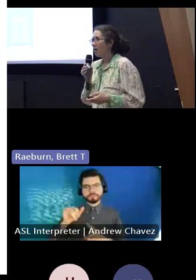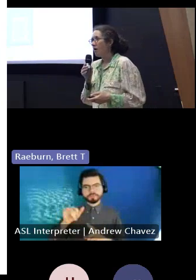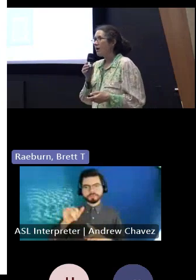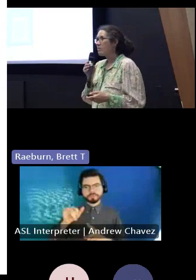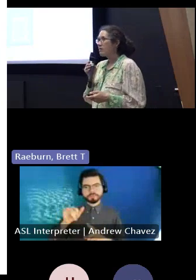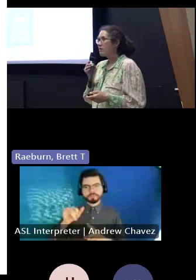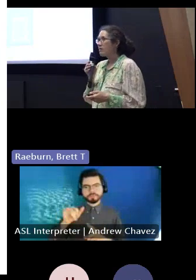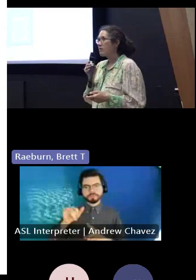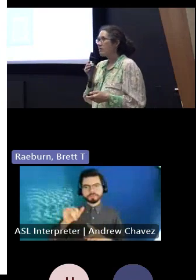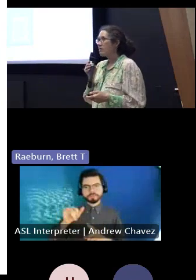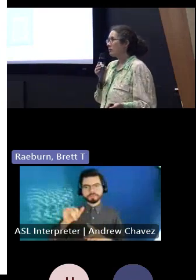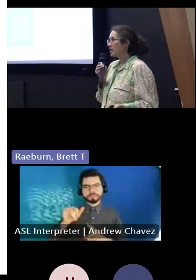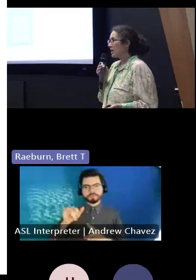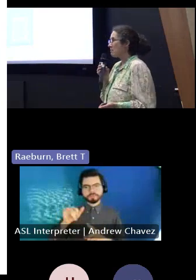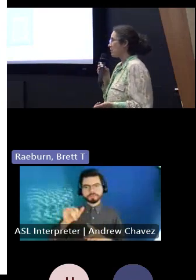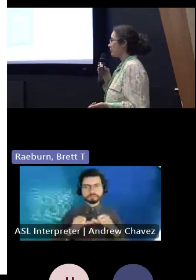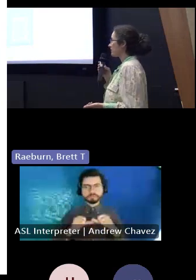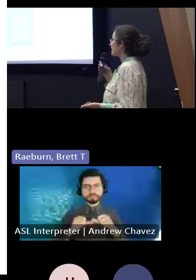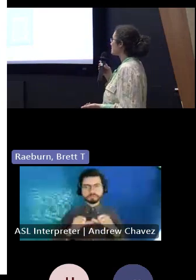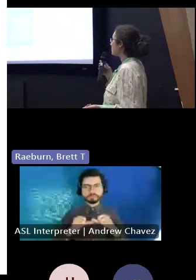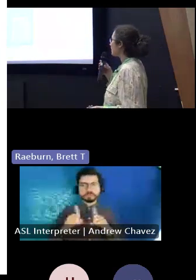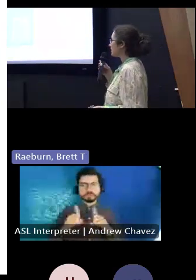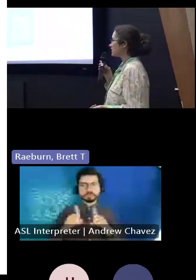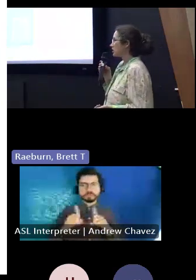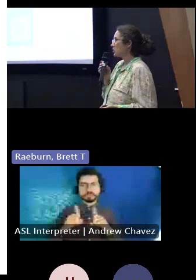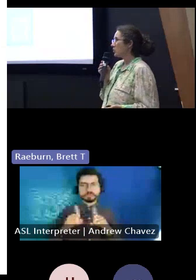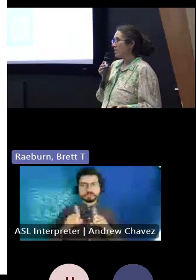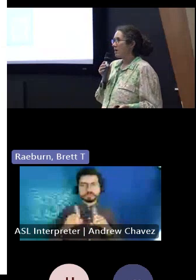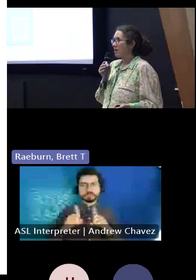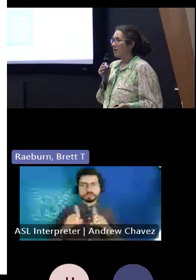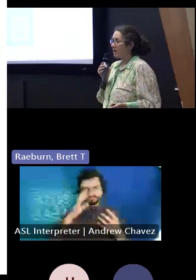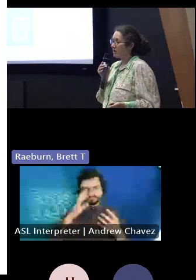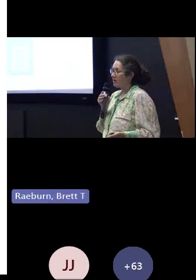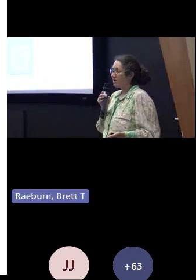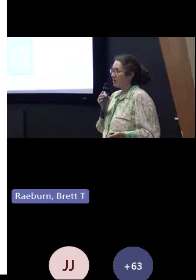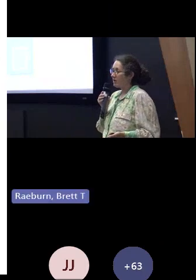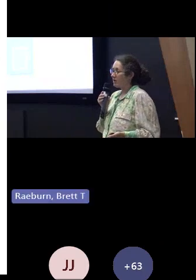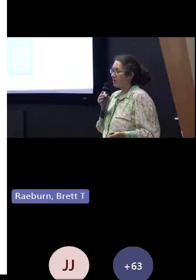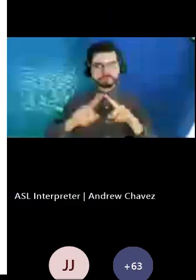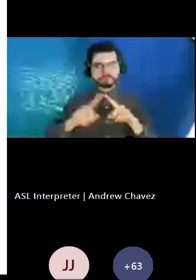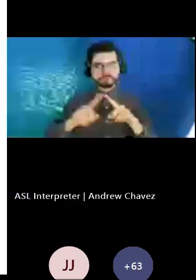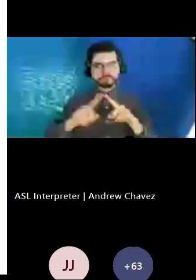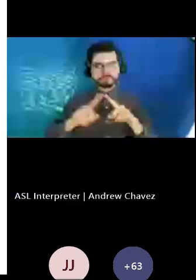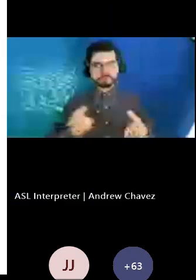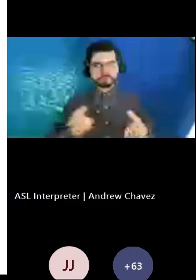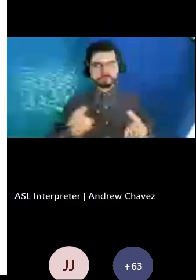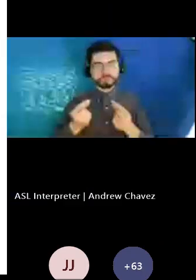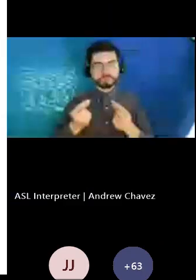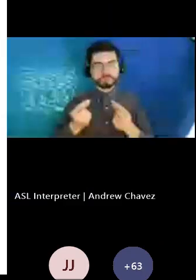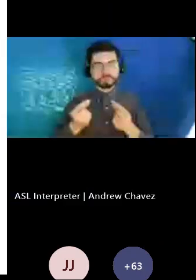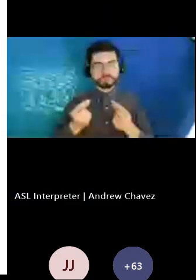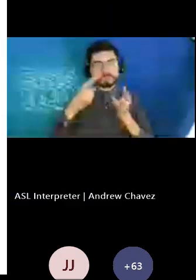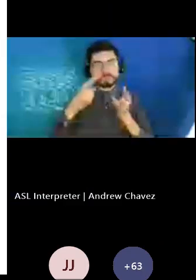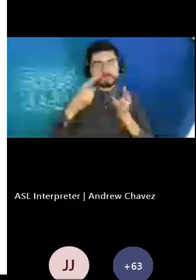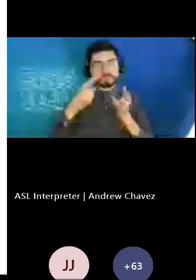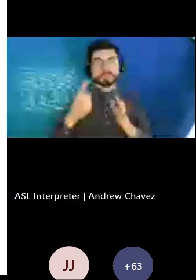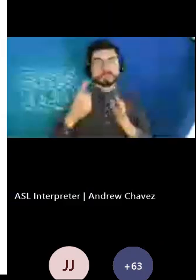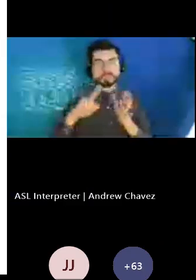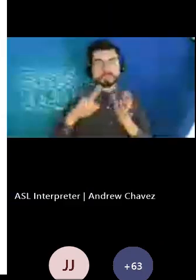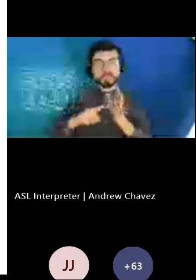Area. And then as a group, we came up with things that we could do. And we also happened to have this